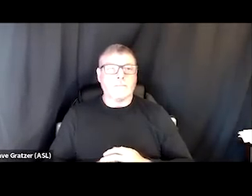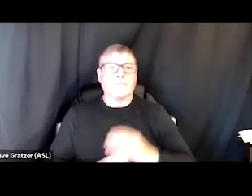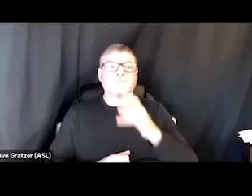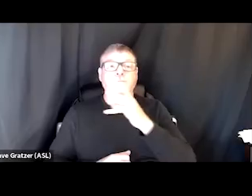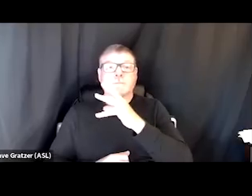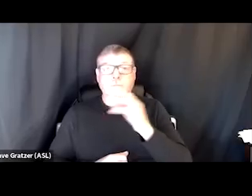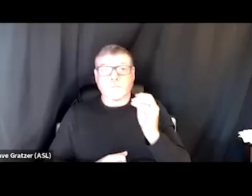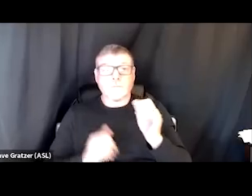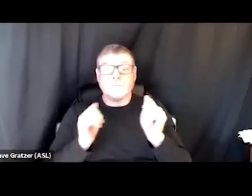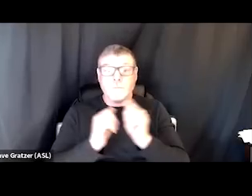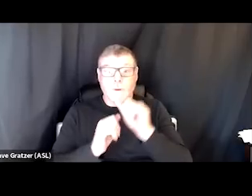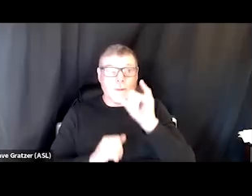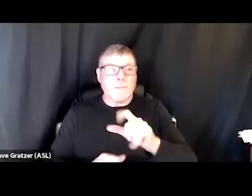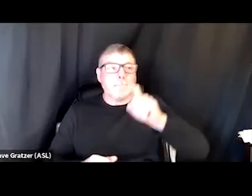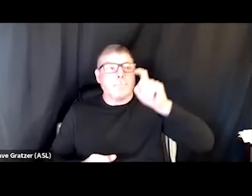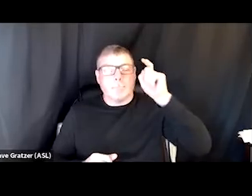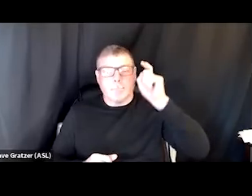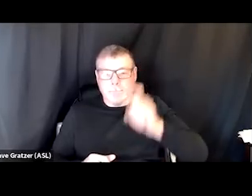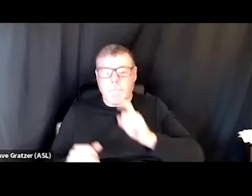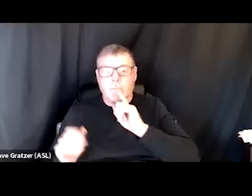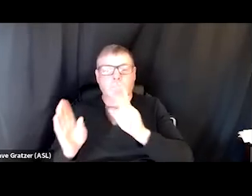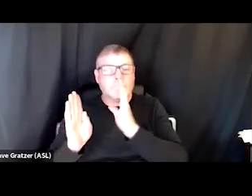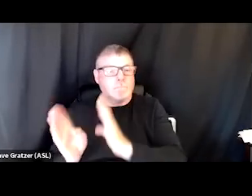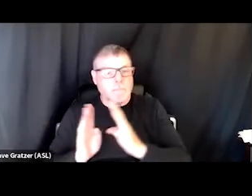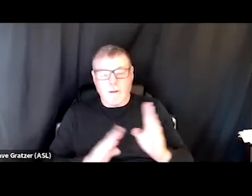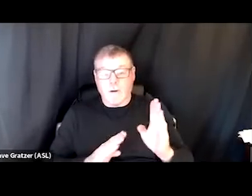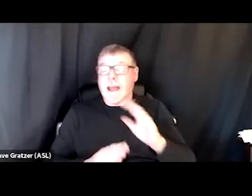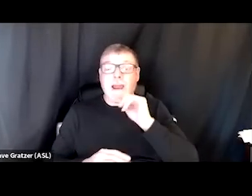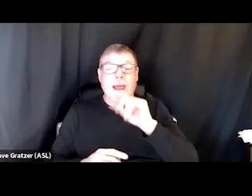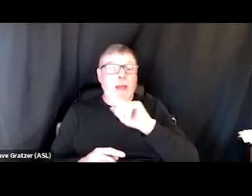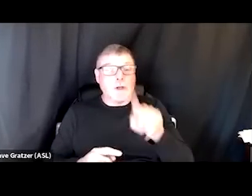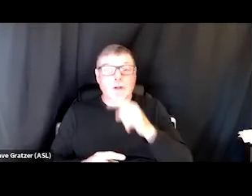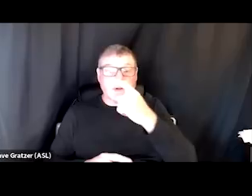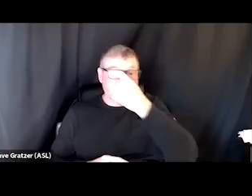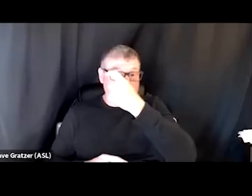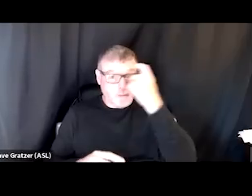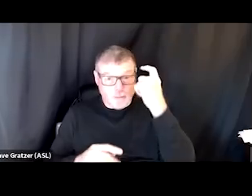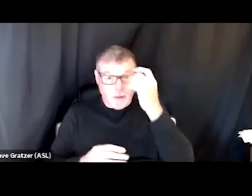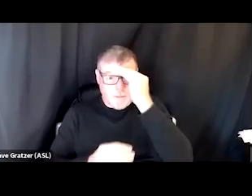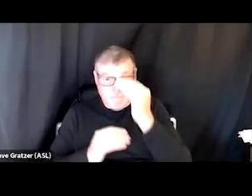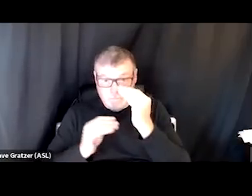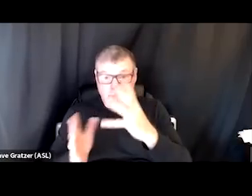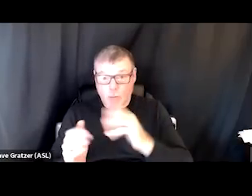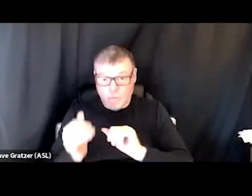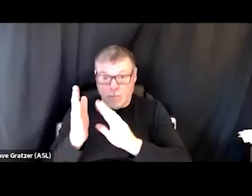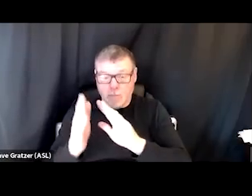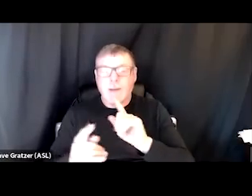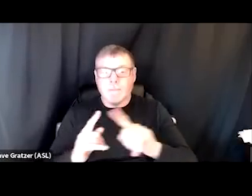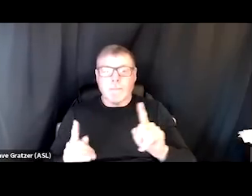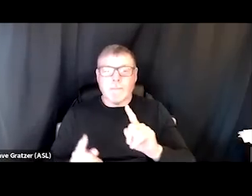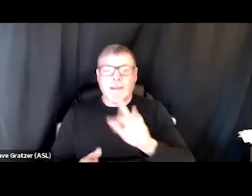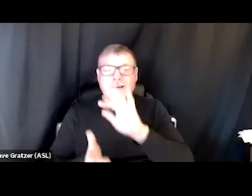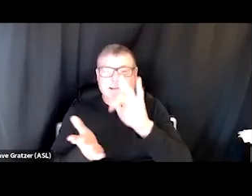And with this, we must be prepared not just to have a trauma-informed approach, but a healing-centered